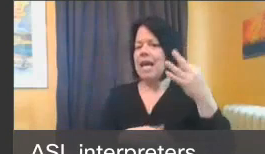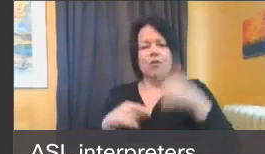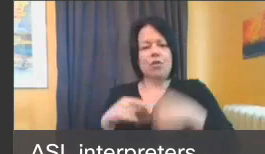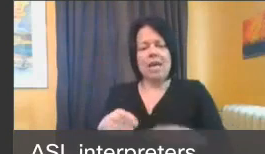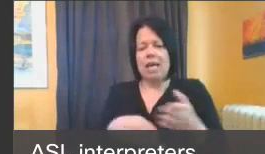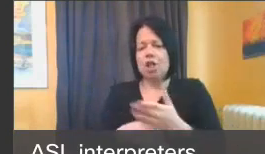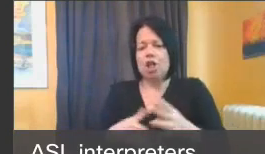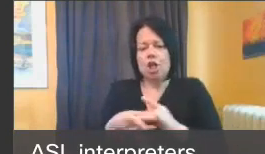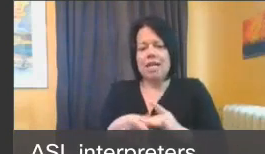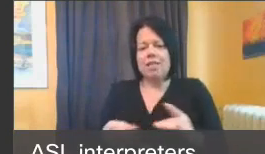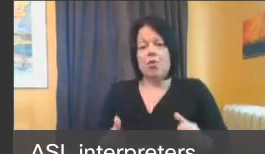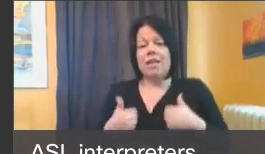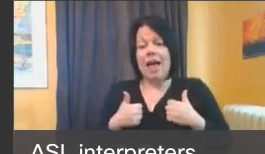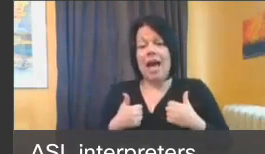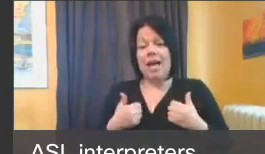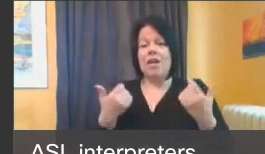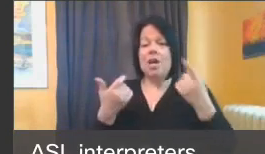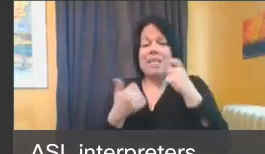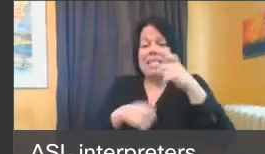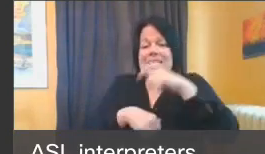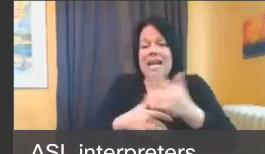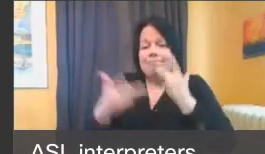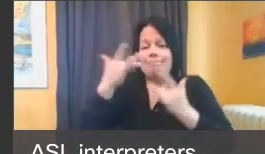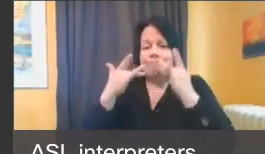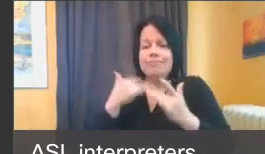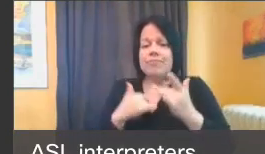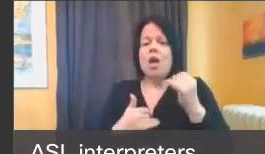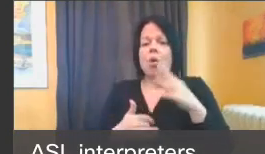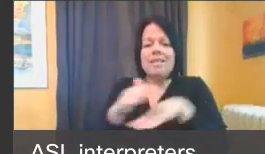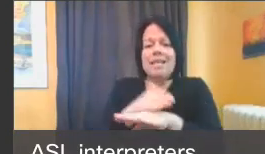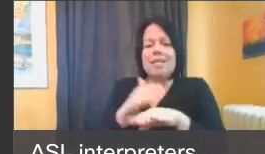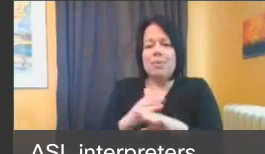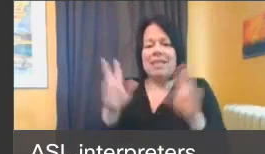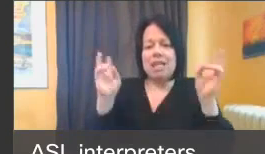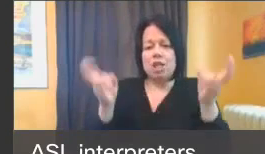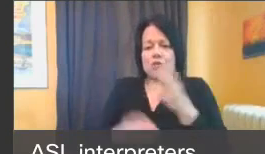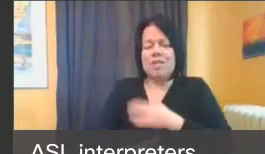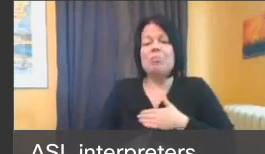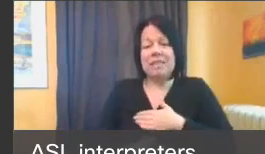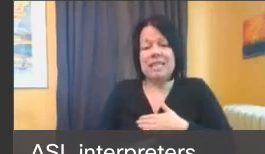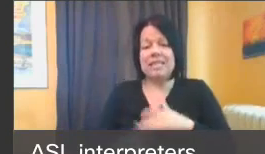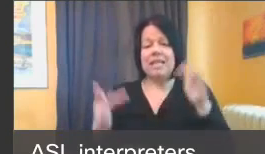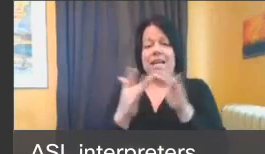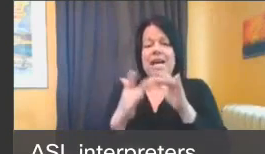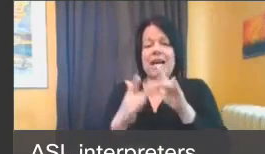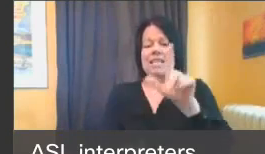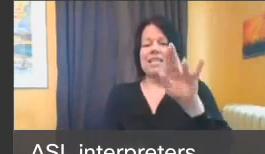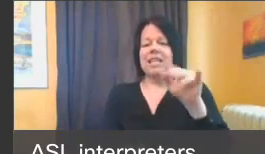testimony live during today's briefing due to time limitations or accessibility issues, please reach out to Liliana Schiller